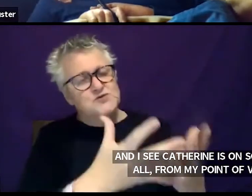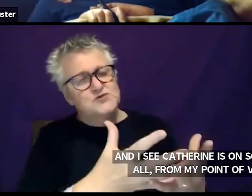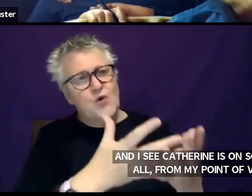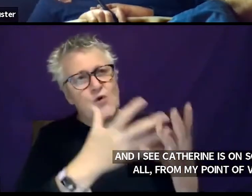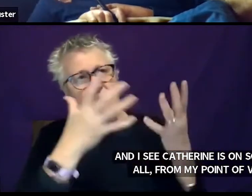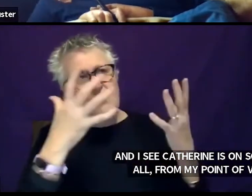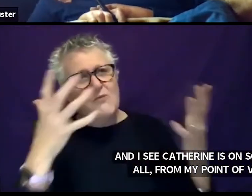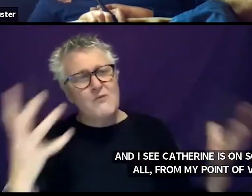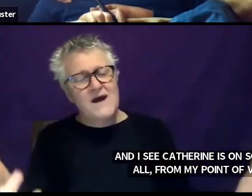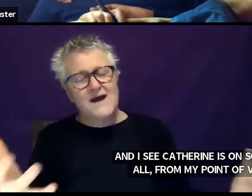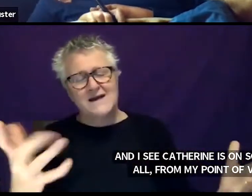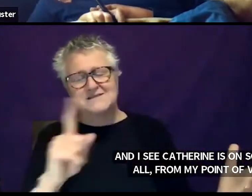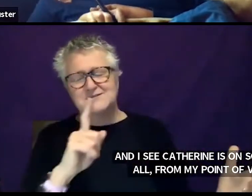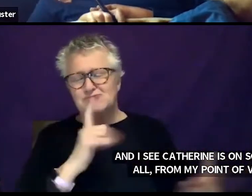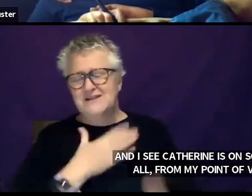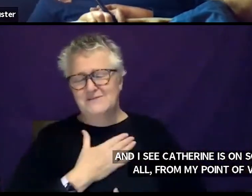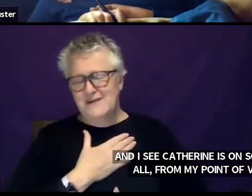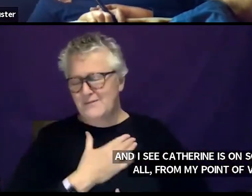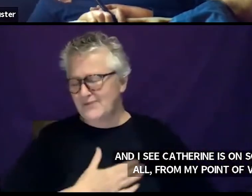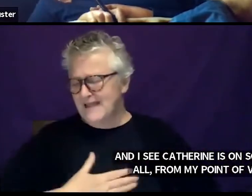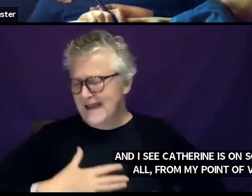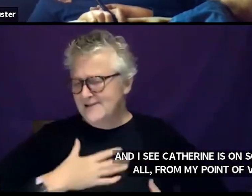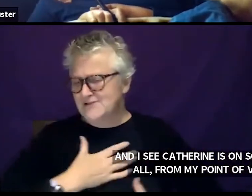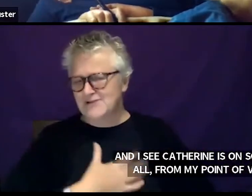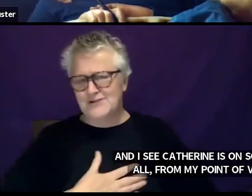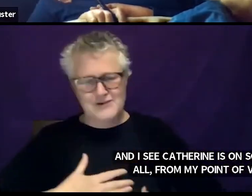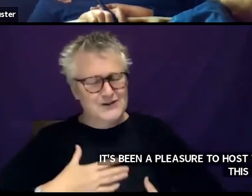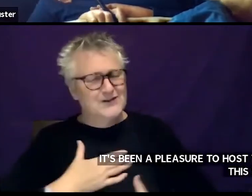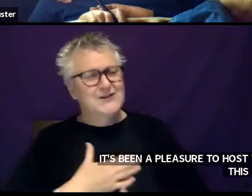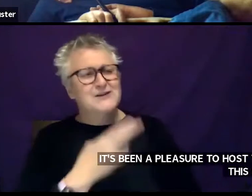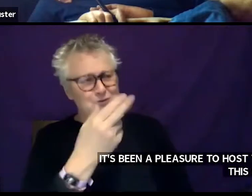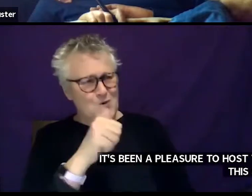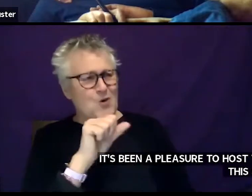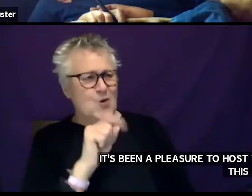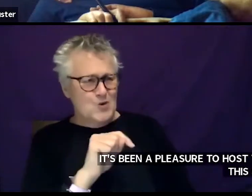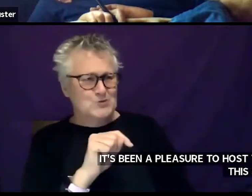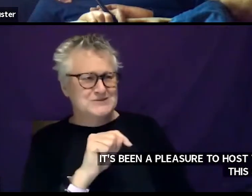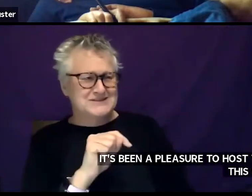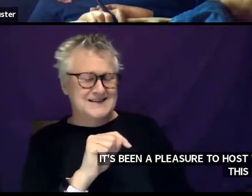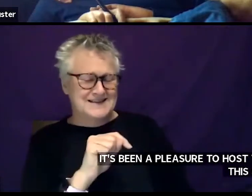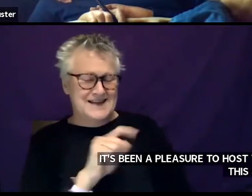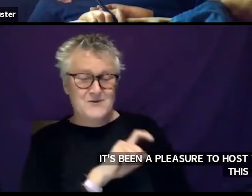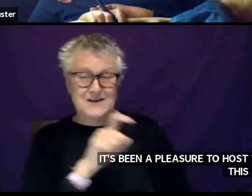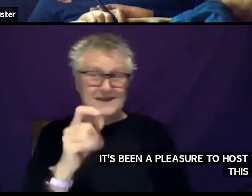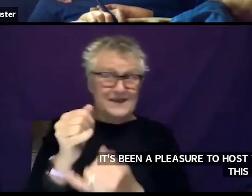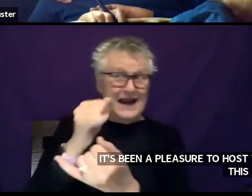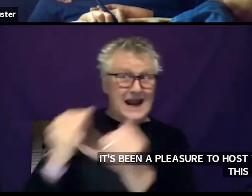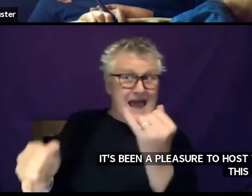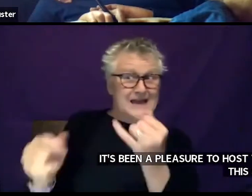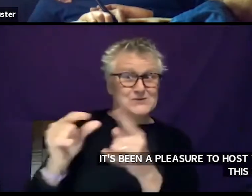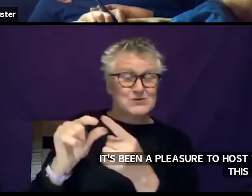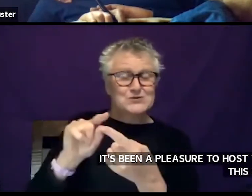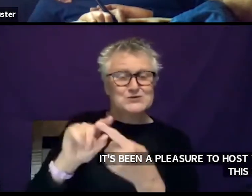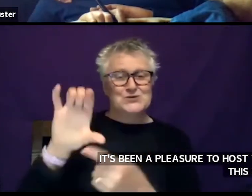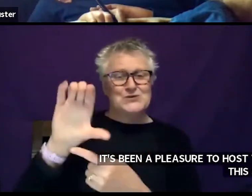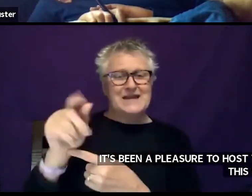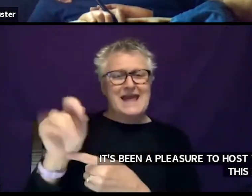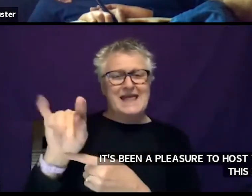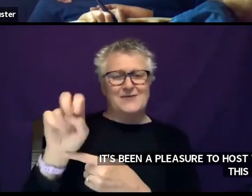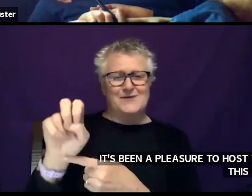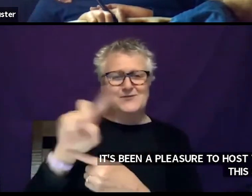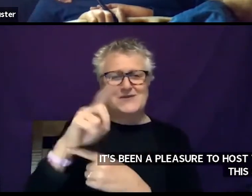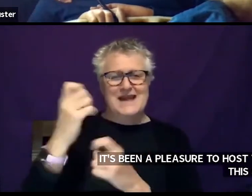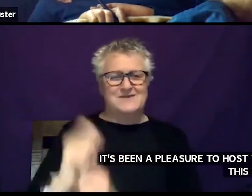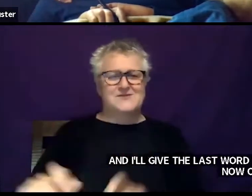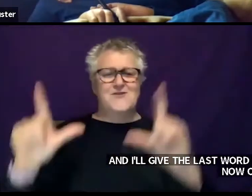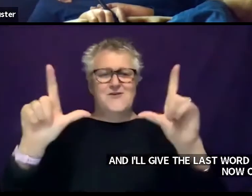questions, and I've enjoyed this segment. And I'll give the last word to Catherine here, who's also now on screen.